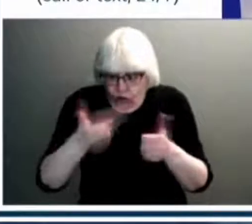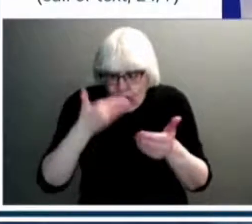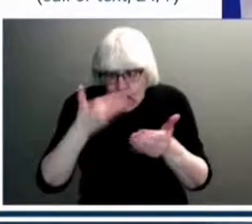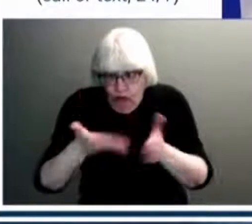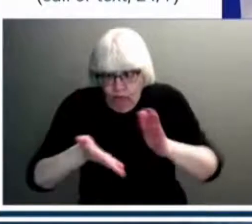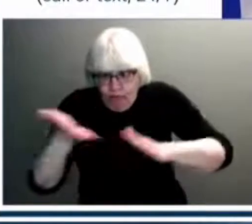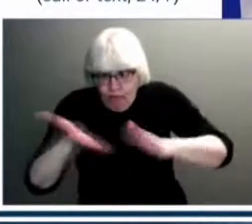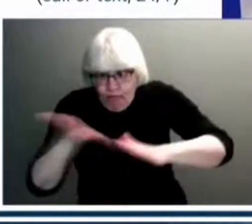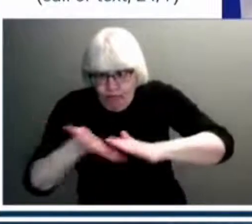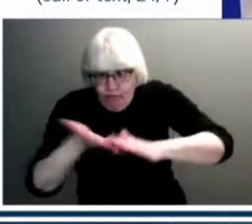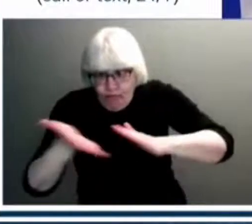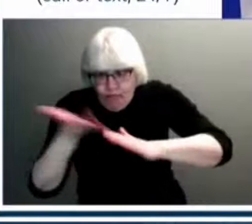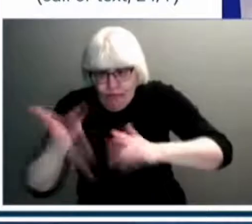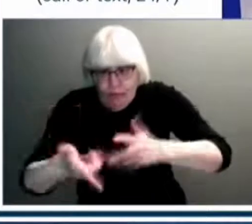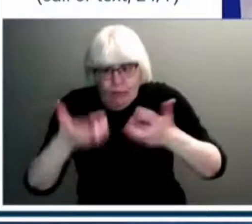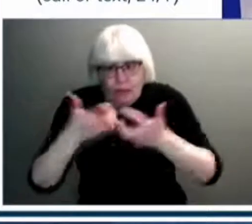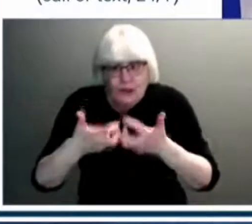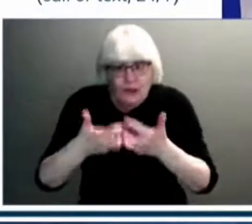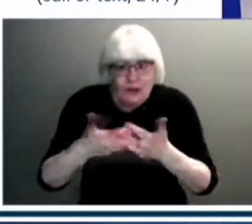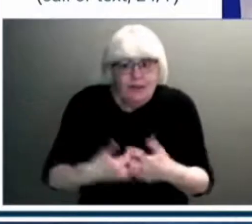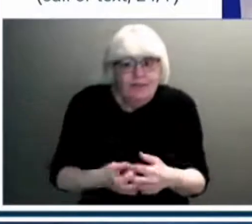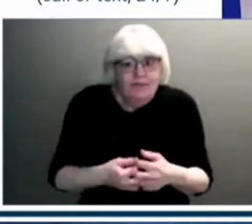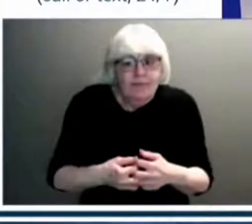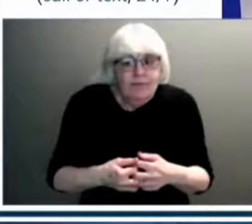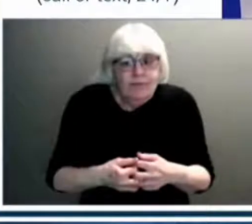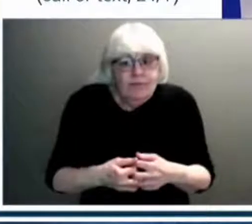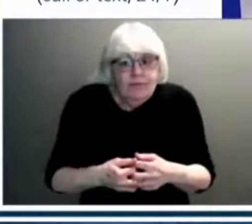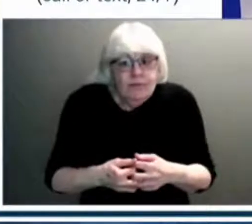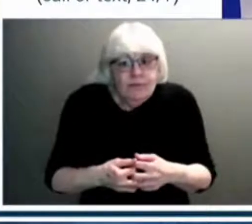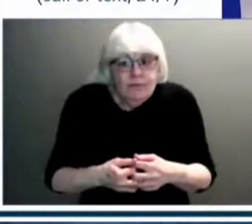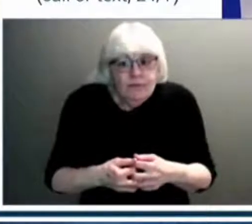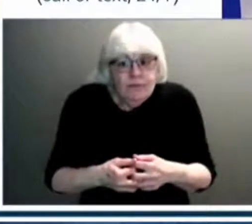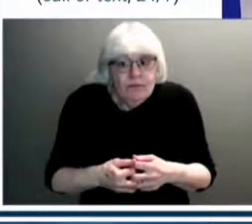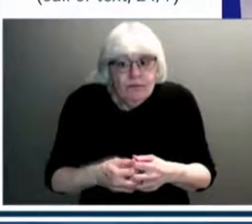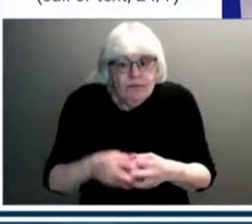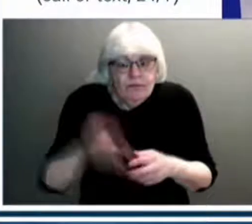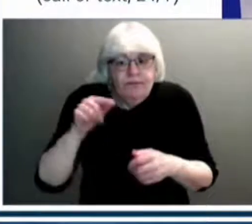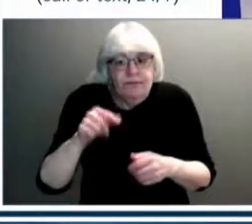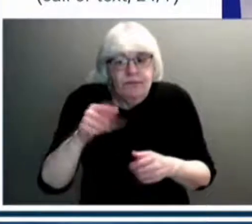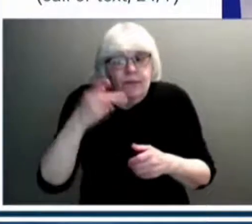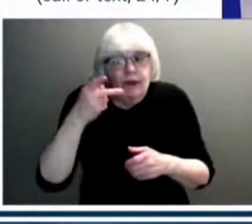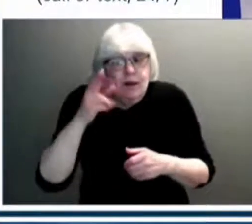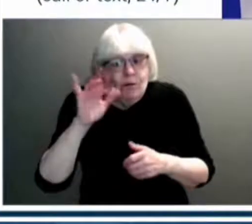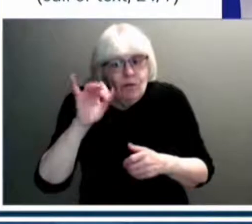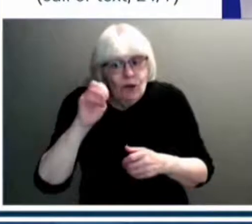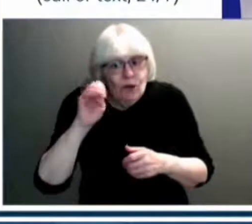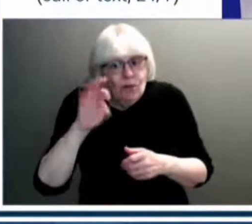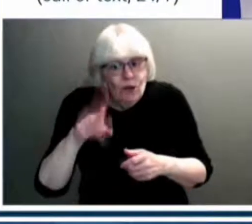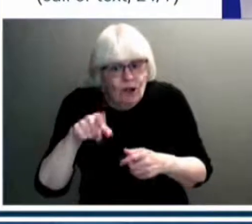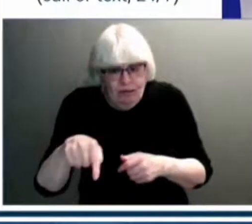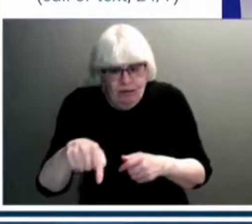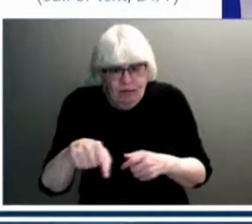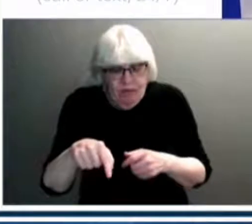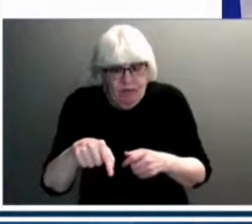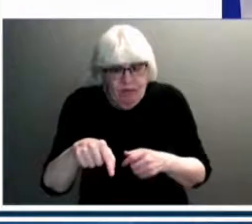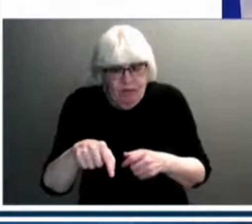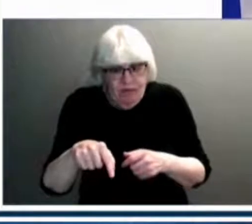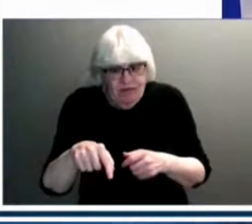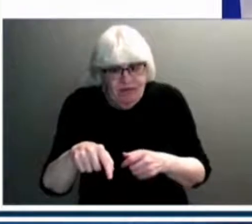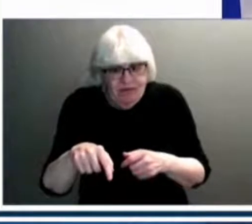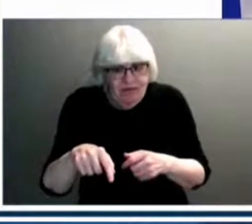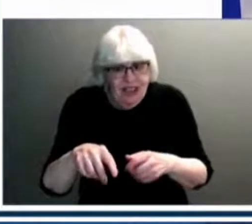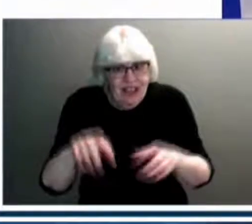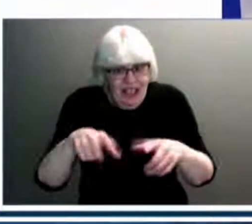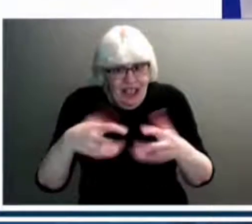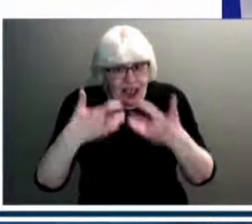that these systems are kind of above and beyond. We're doing something there because we know there